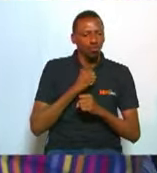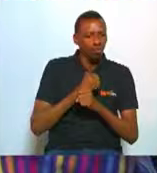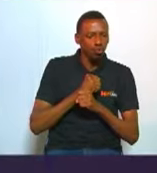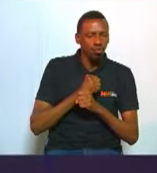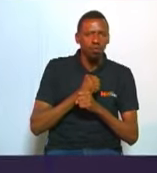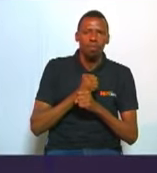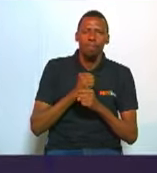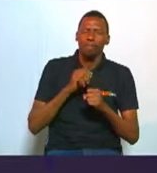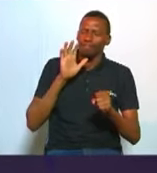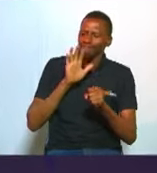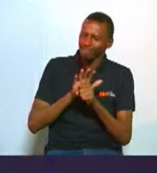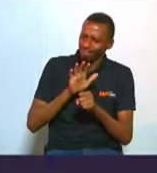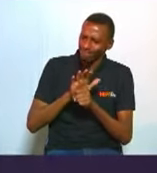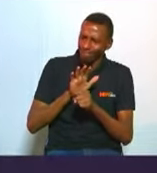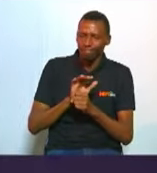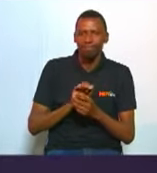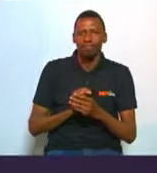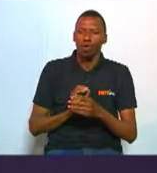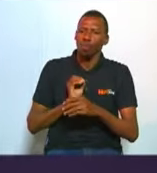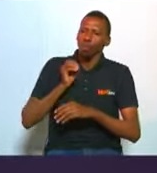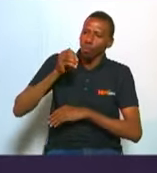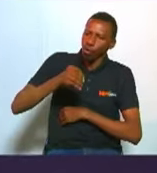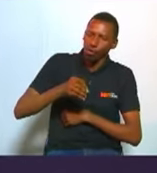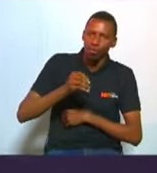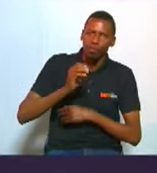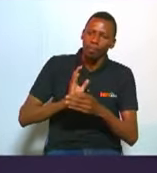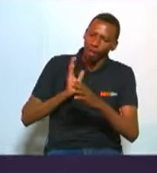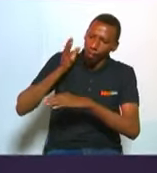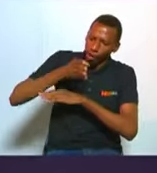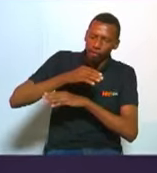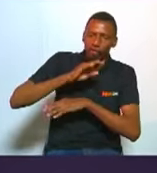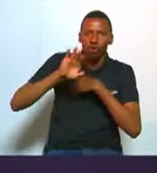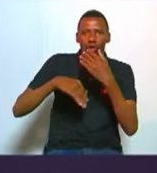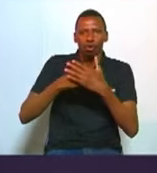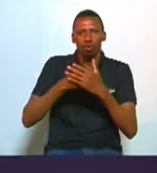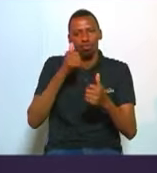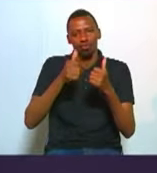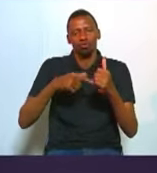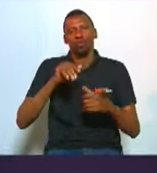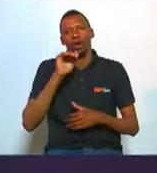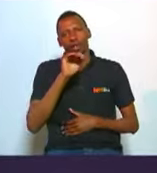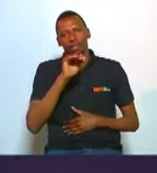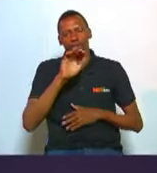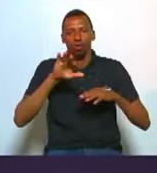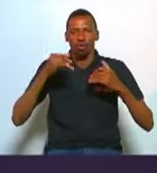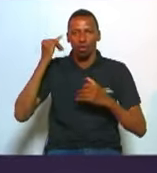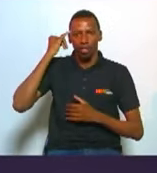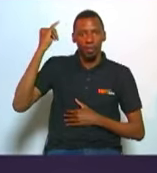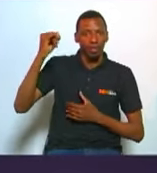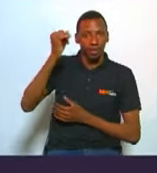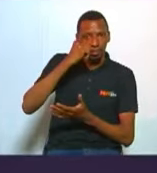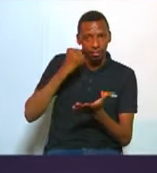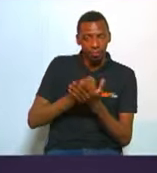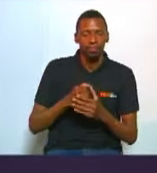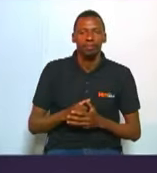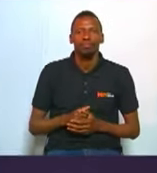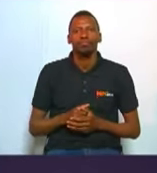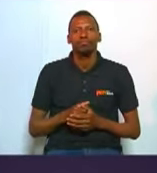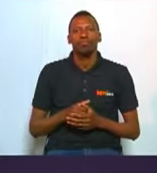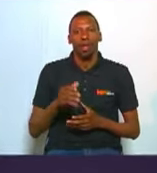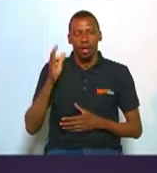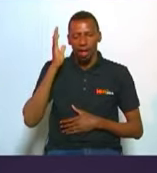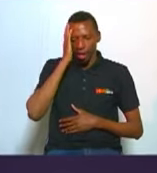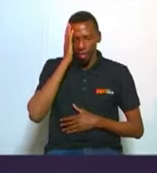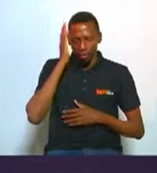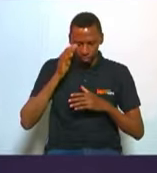abundantly, exceedingly above all that we ask or imagine. Amen. So let's bow our heads